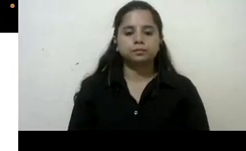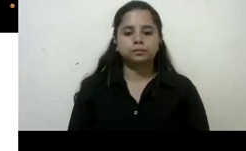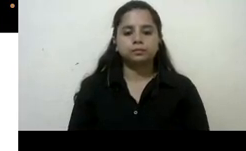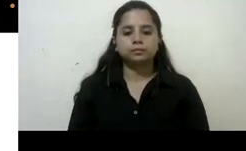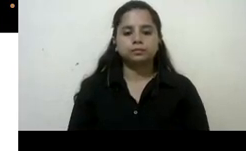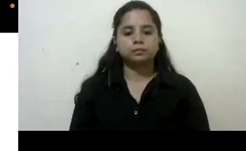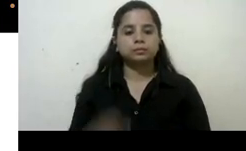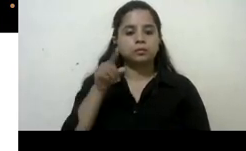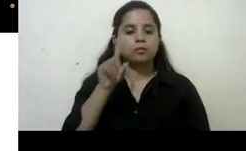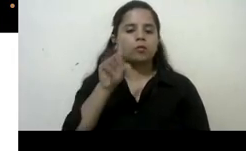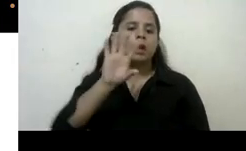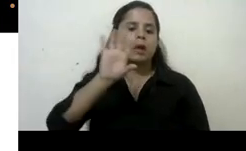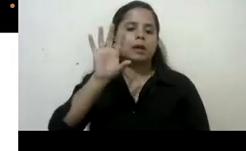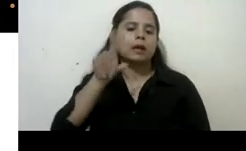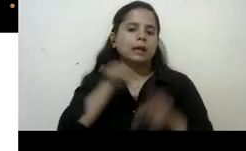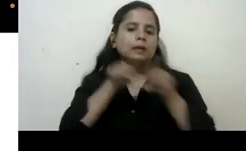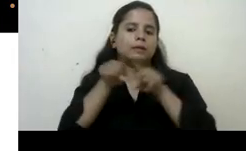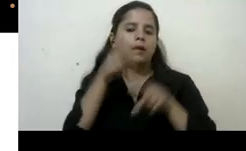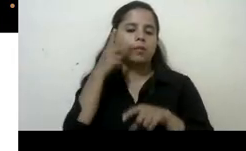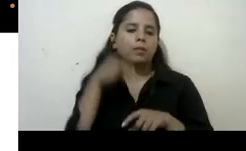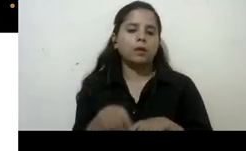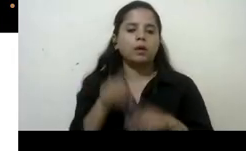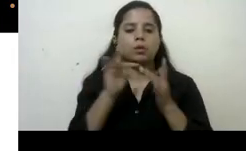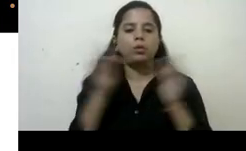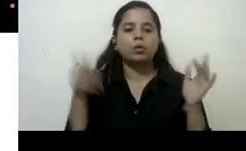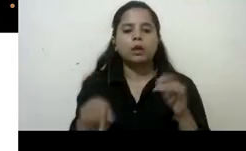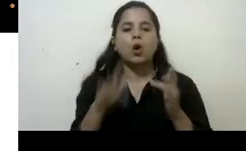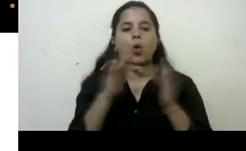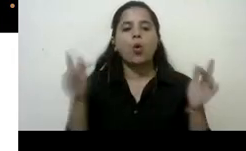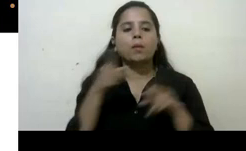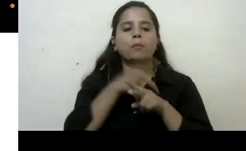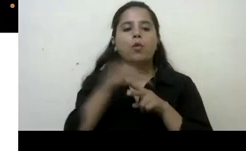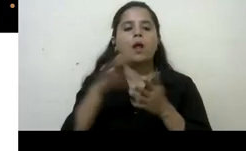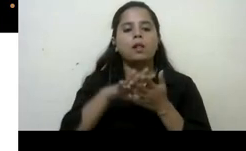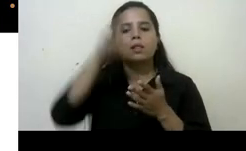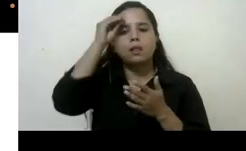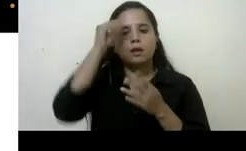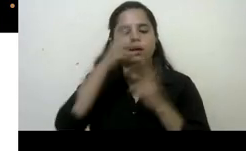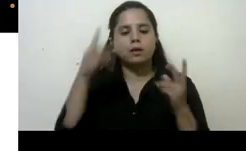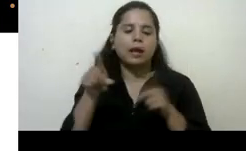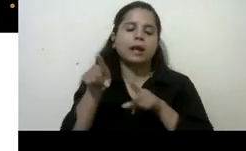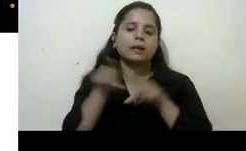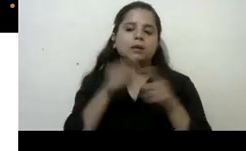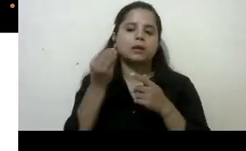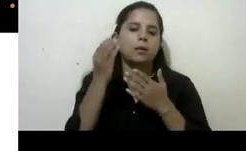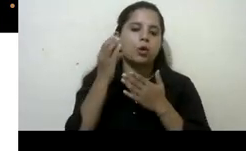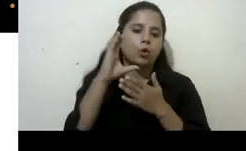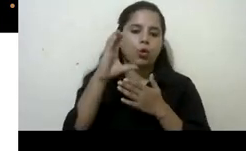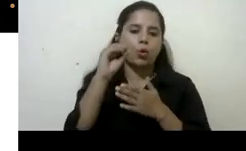One example of virtual teacher group is online professional learning platforms. For example, Coursera.